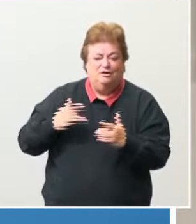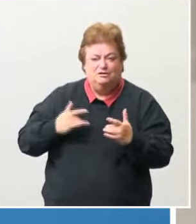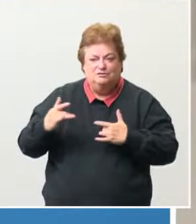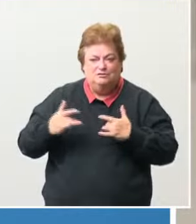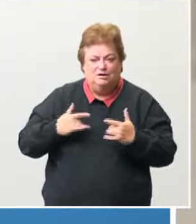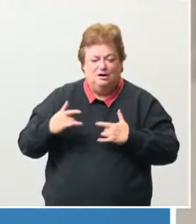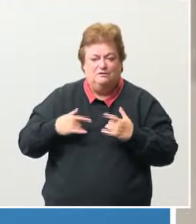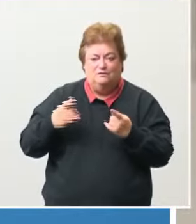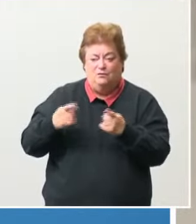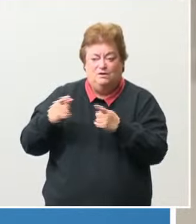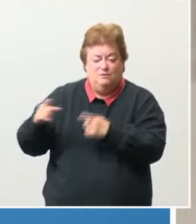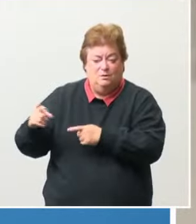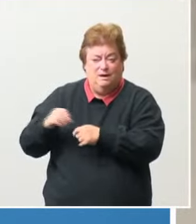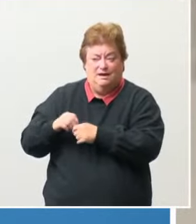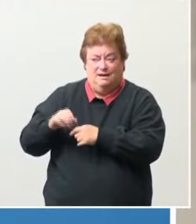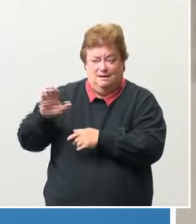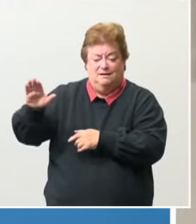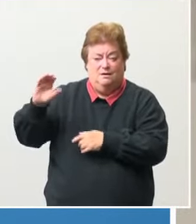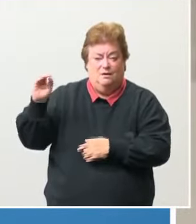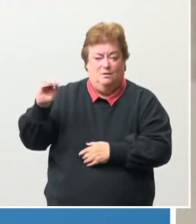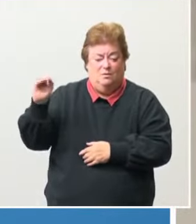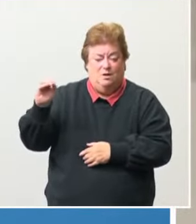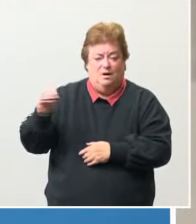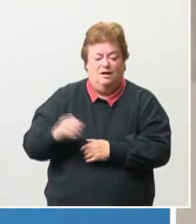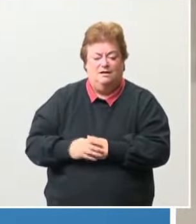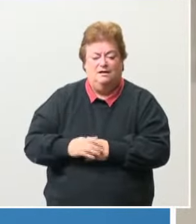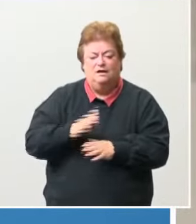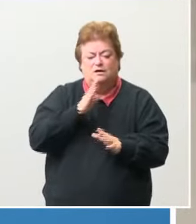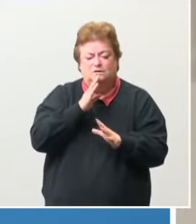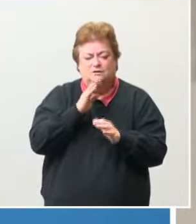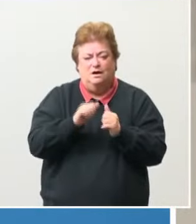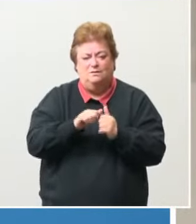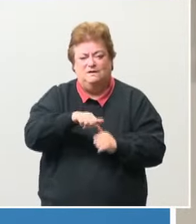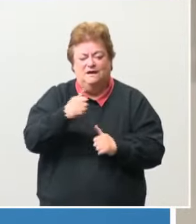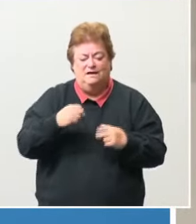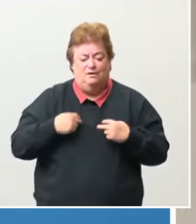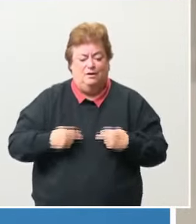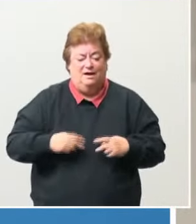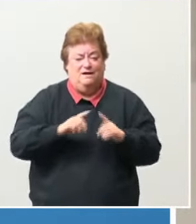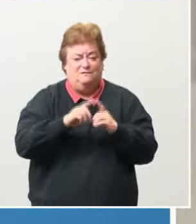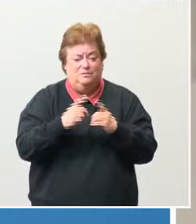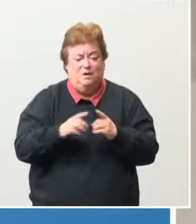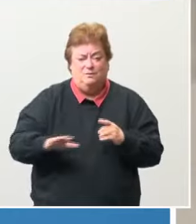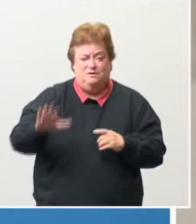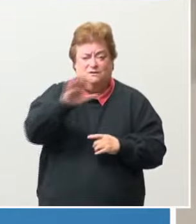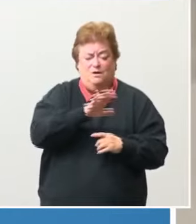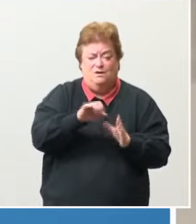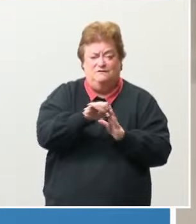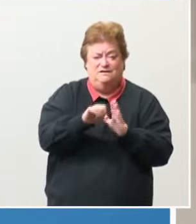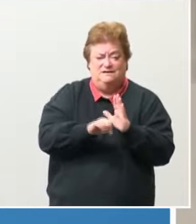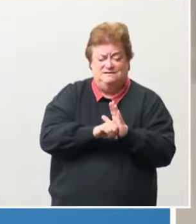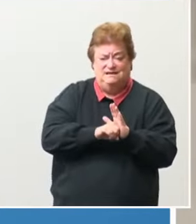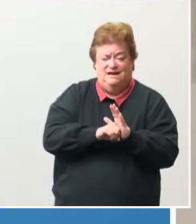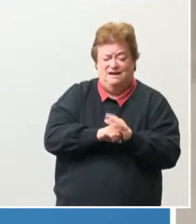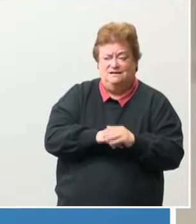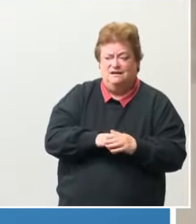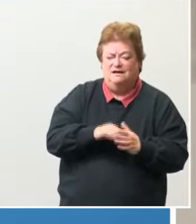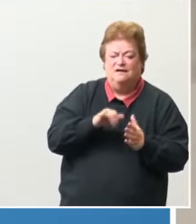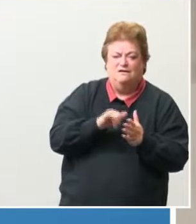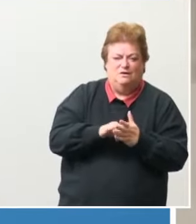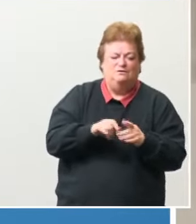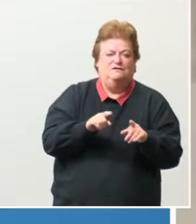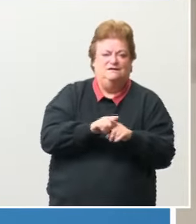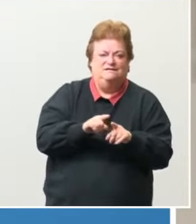actually going on in that community. And in talking to our other health departments across the state today, these are the